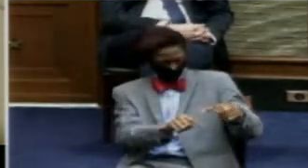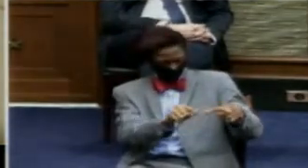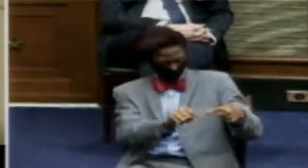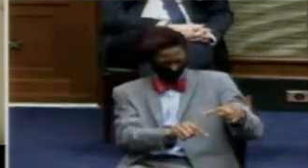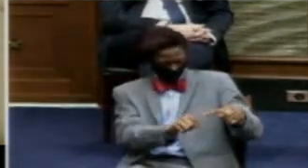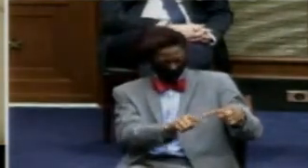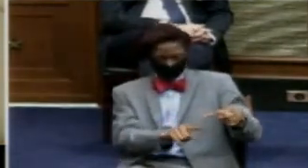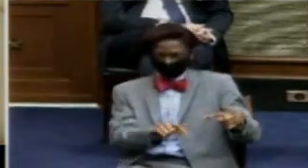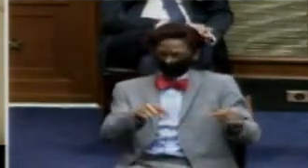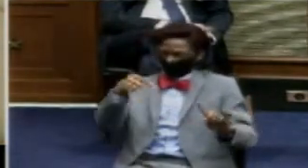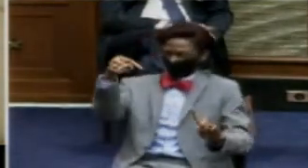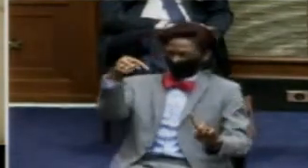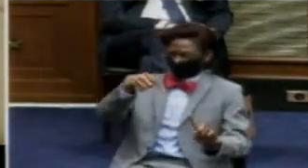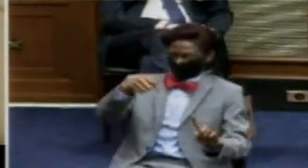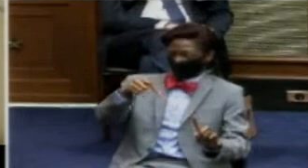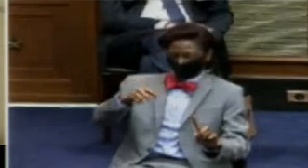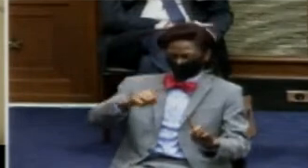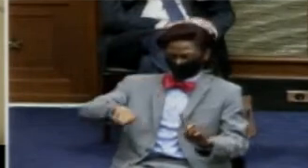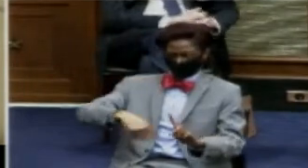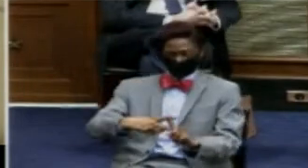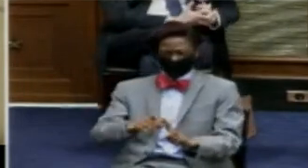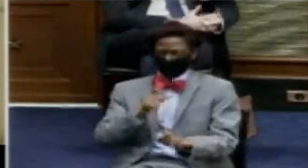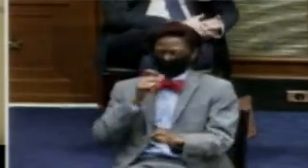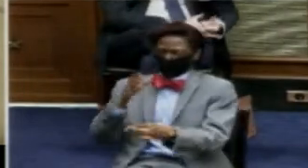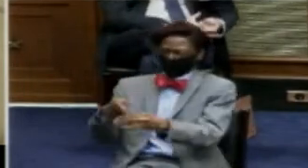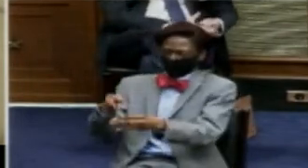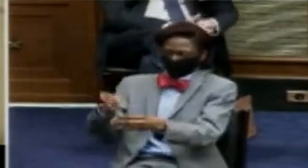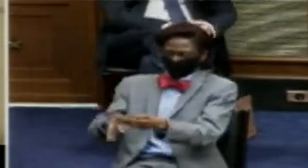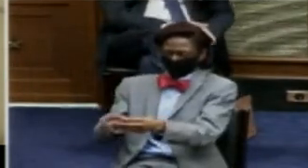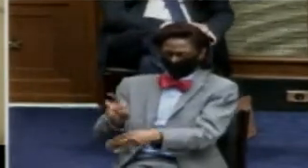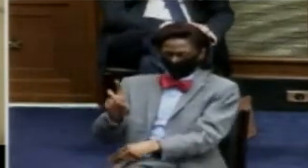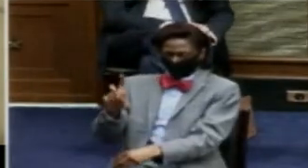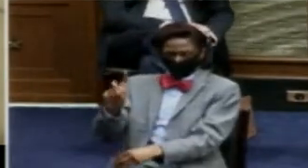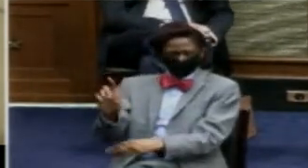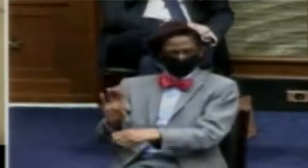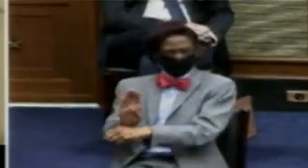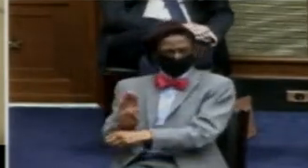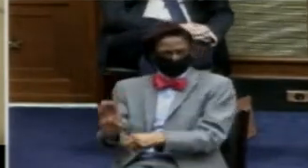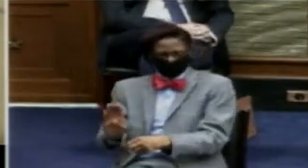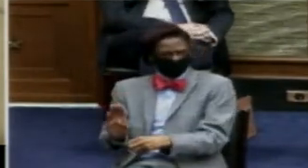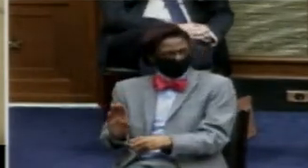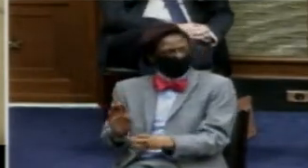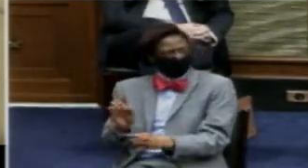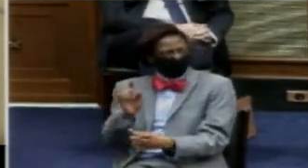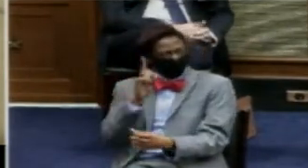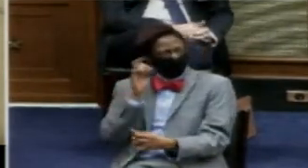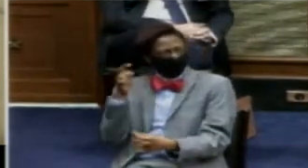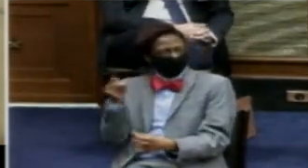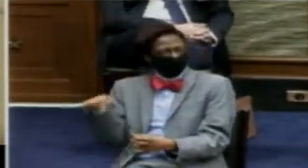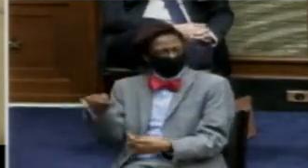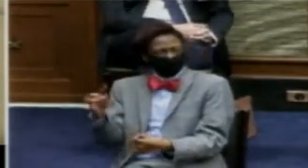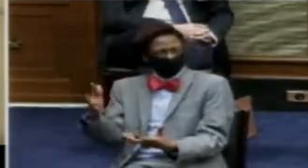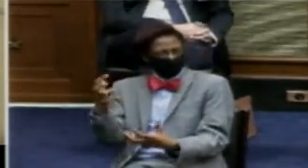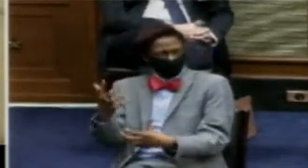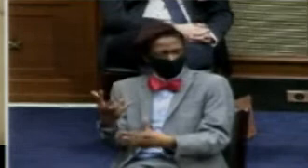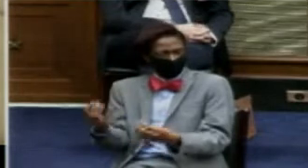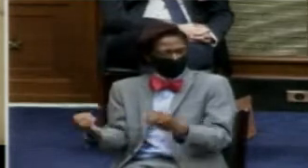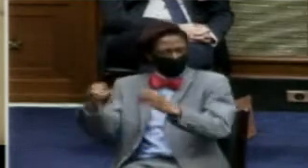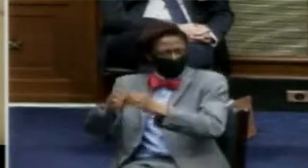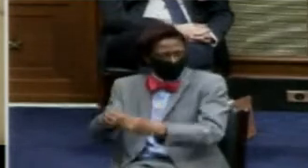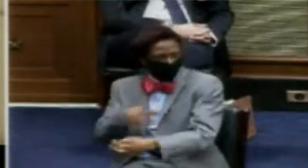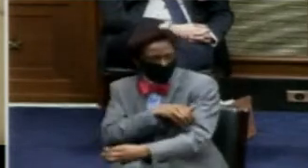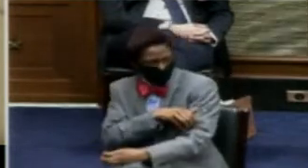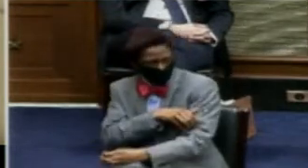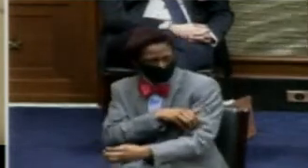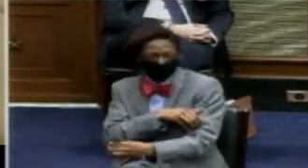The Democratic Party attempting a political power grab of obtaining more senators. That's entirely what this is all about. And